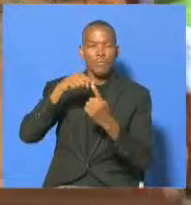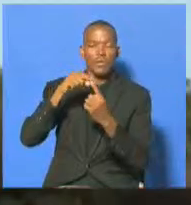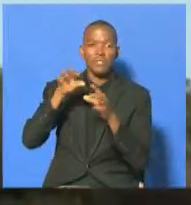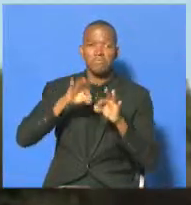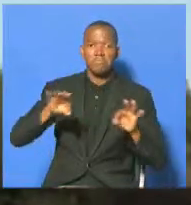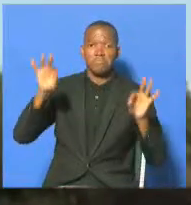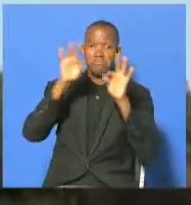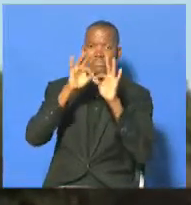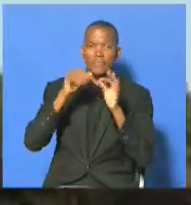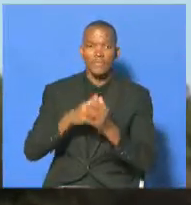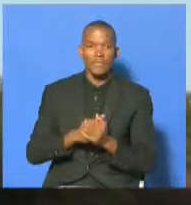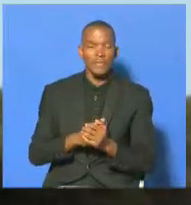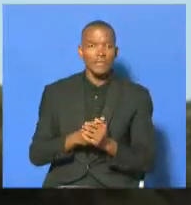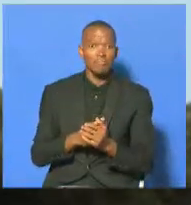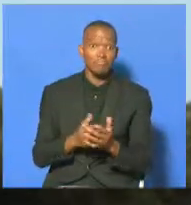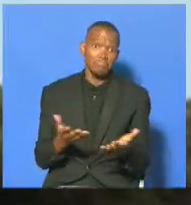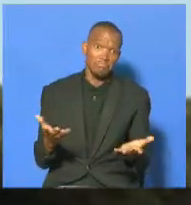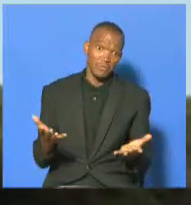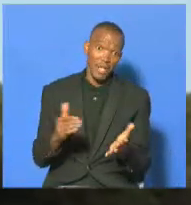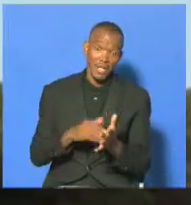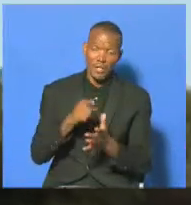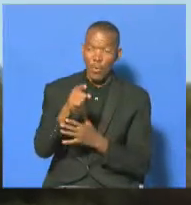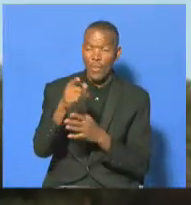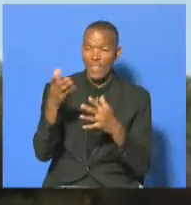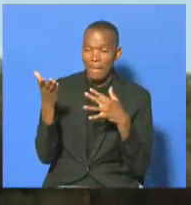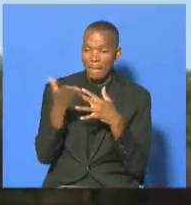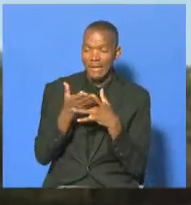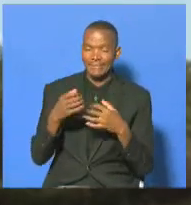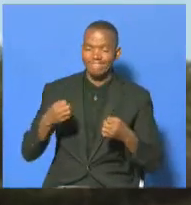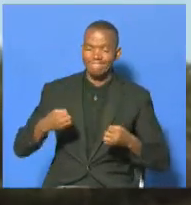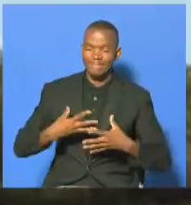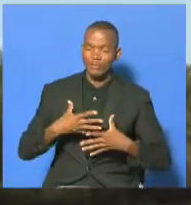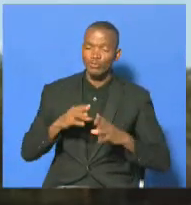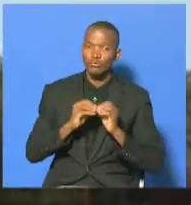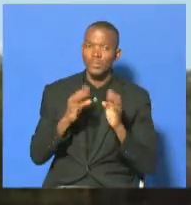points. Yeah, obviously the break has affected us, but